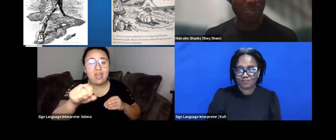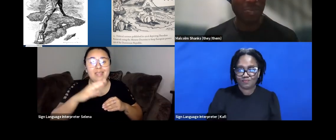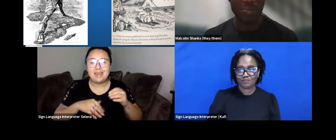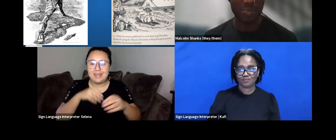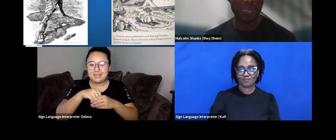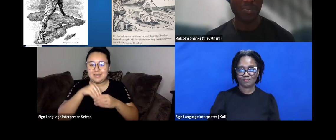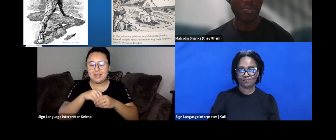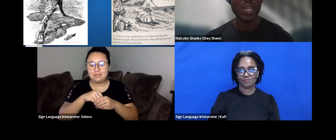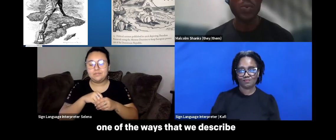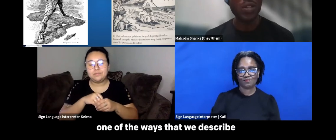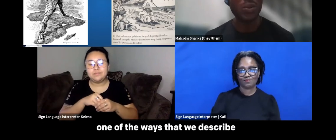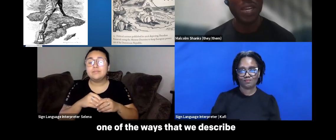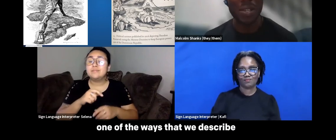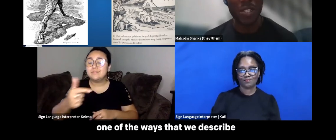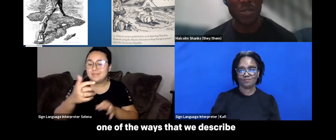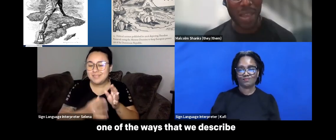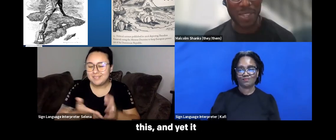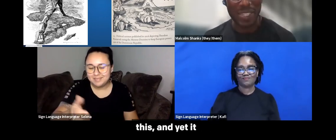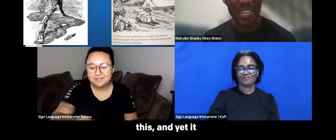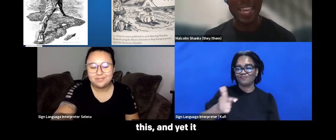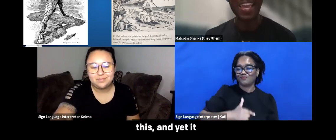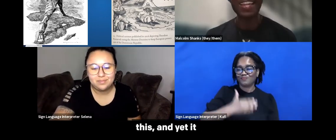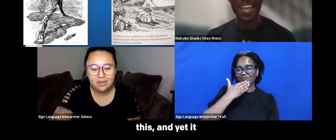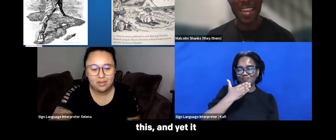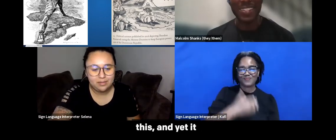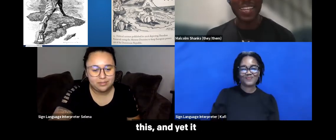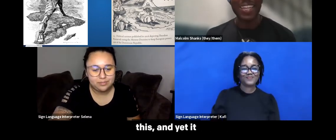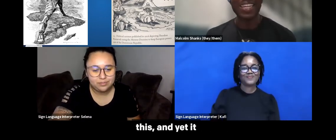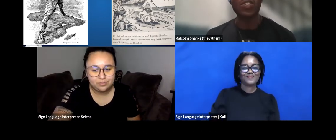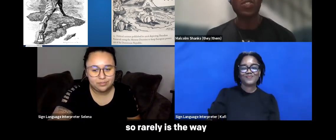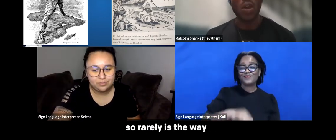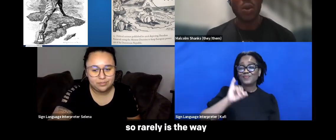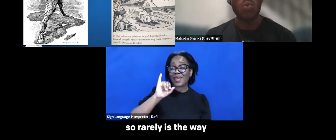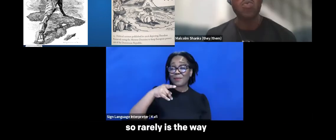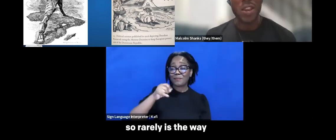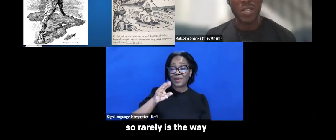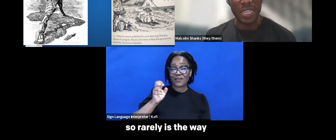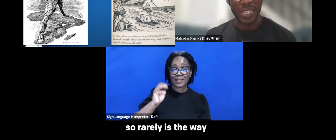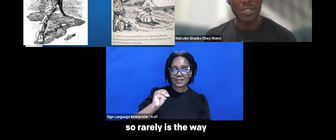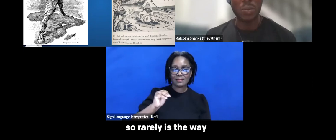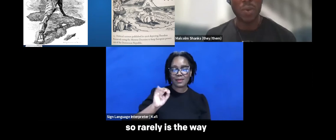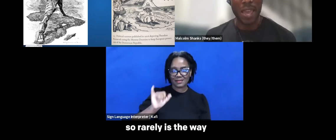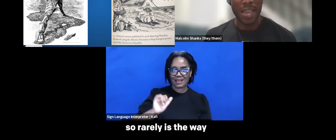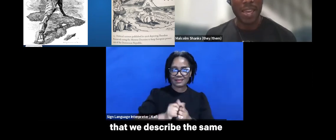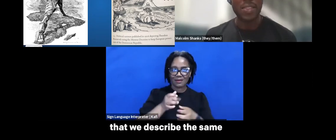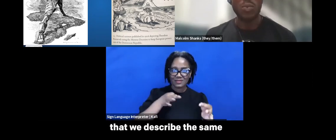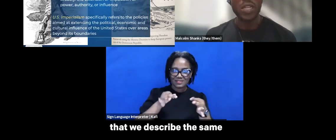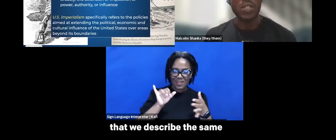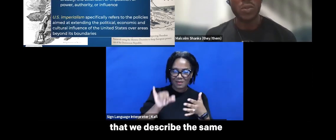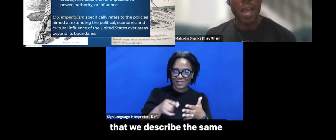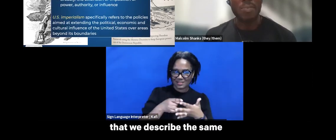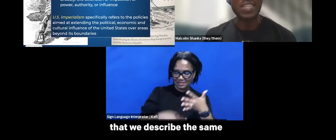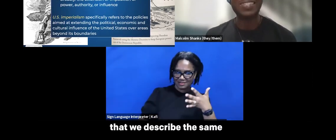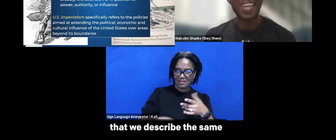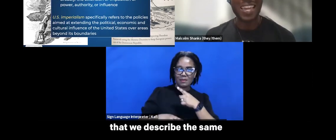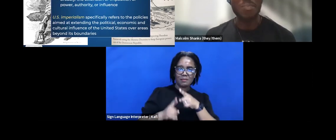Imperialism is one of the ways that we describe this. And yet, it's so rarely is the way that we